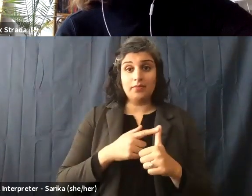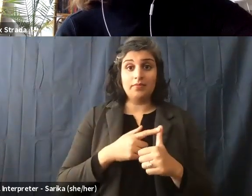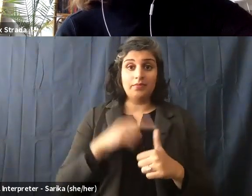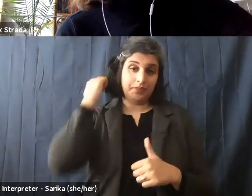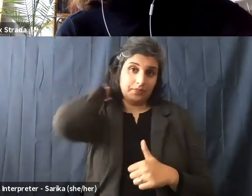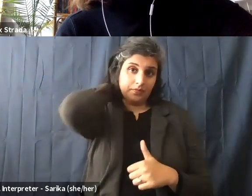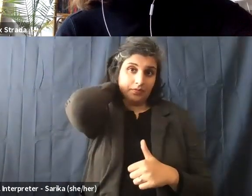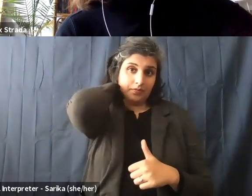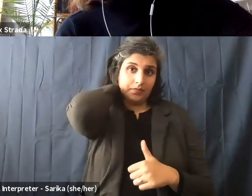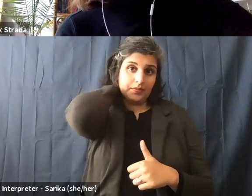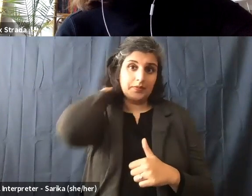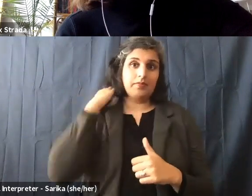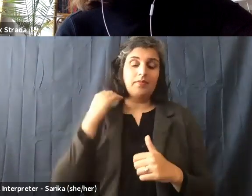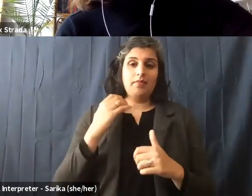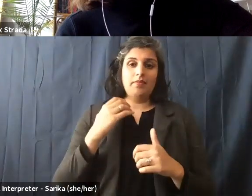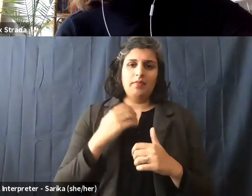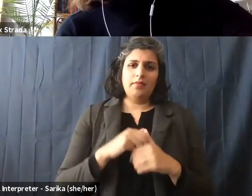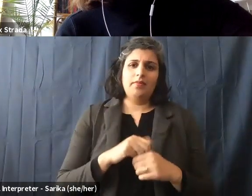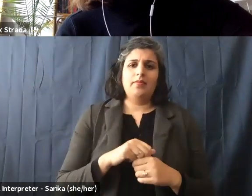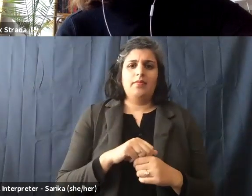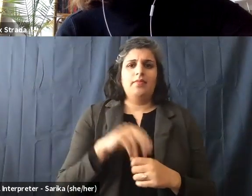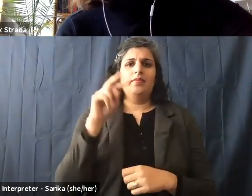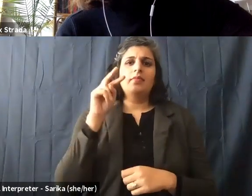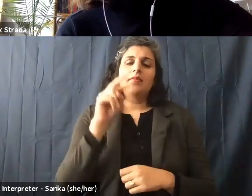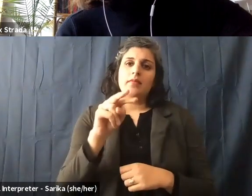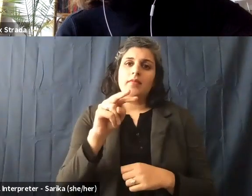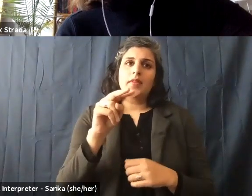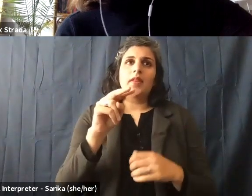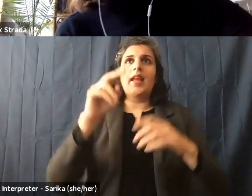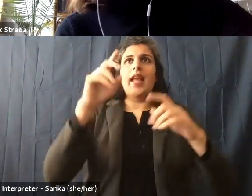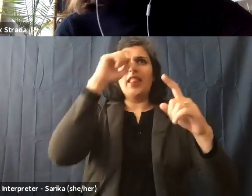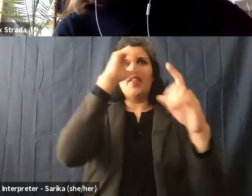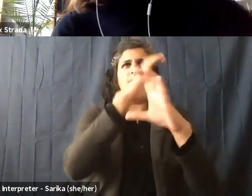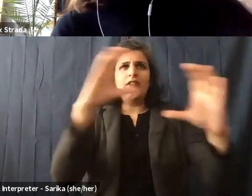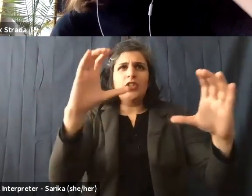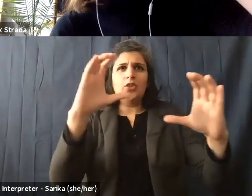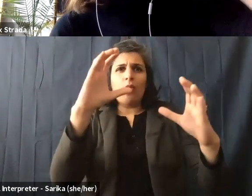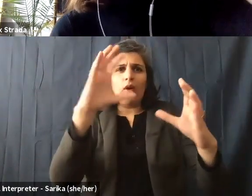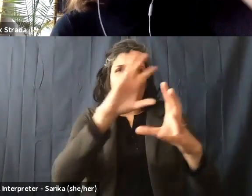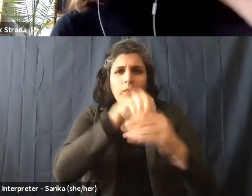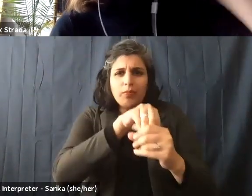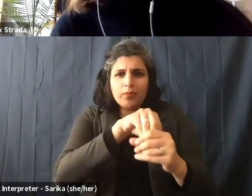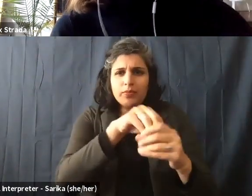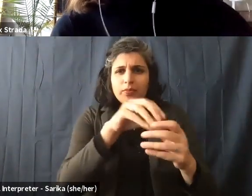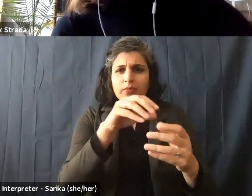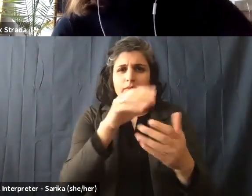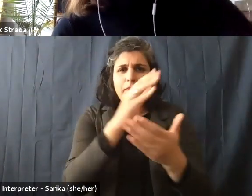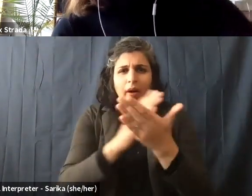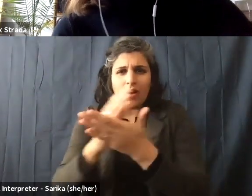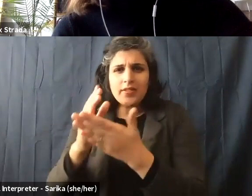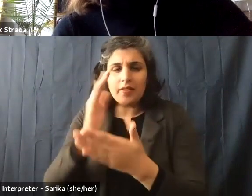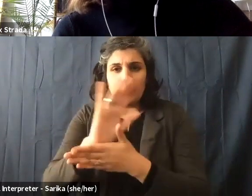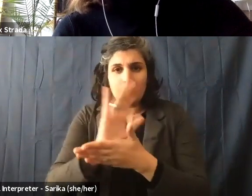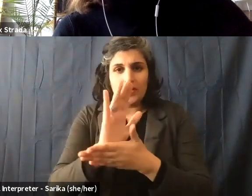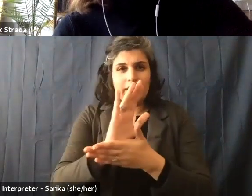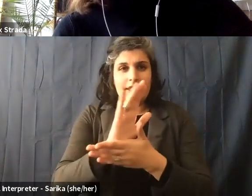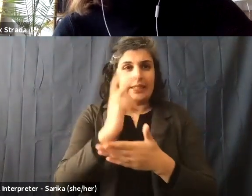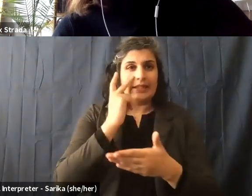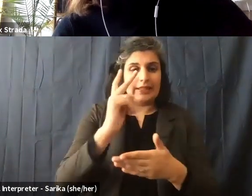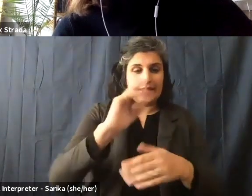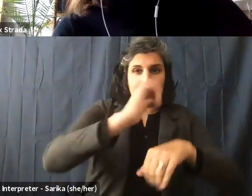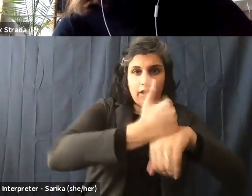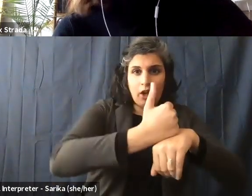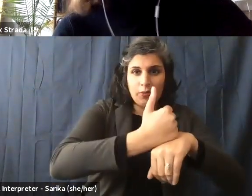how striking I found the visual dimensions of the film. I'm just seeing those sculptures in that